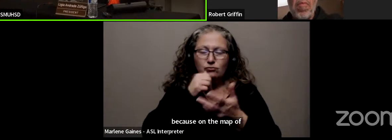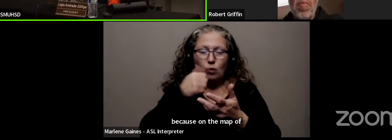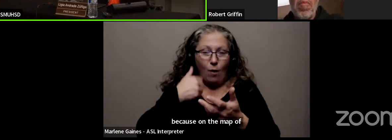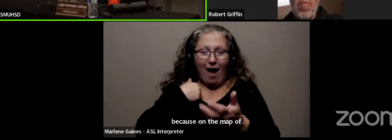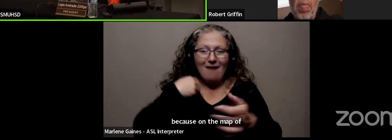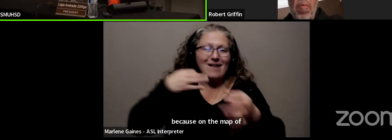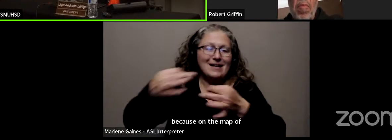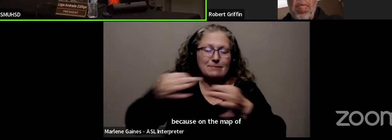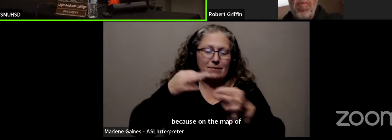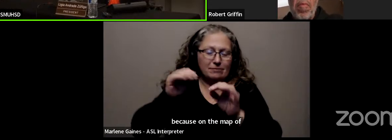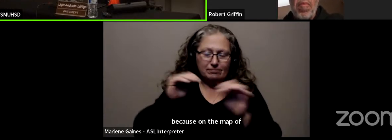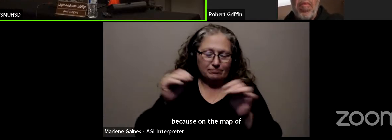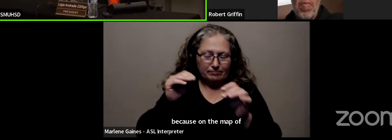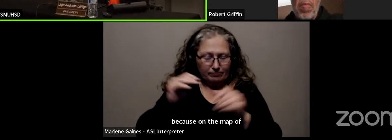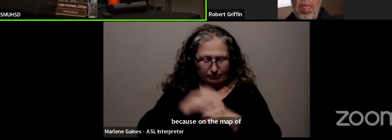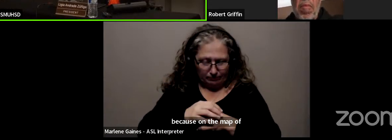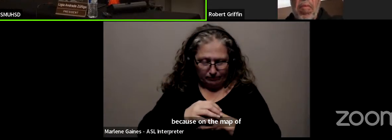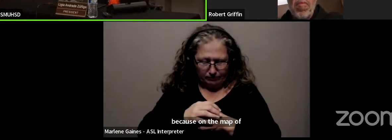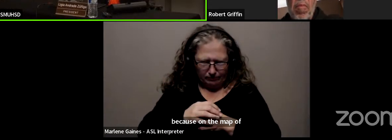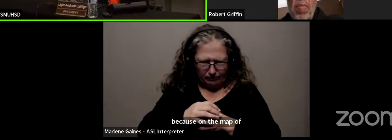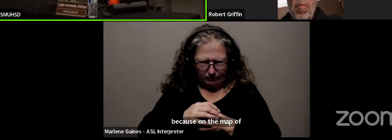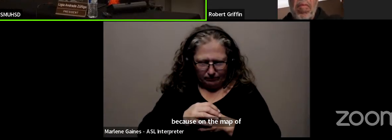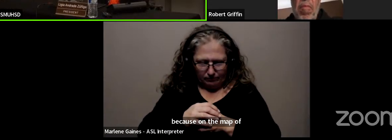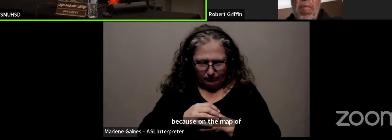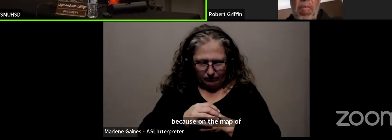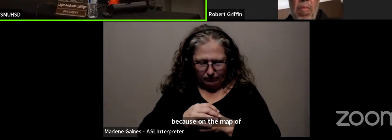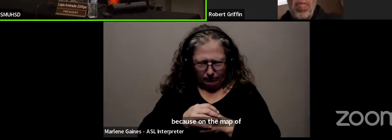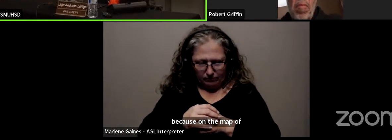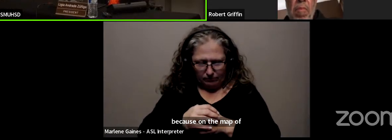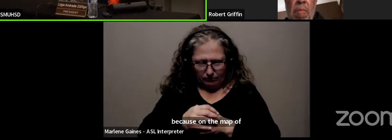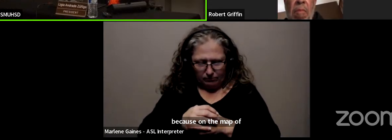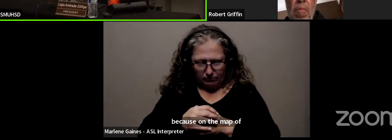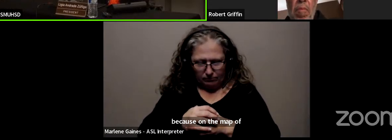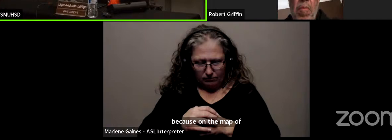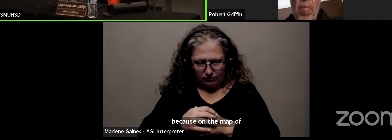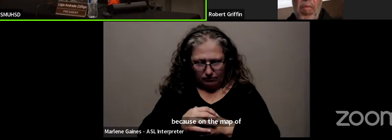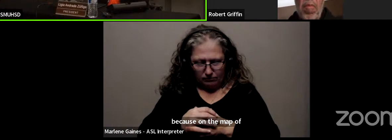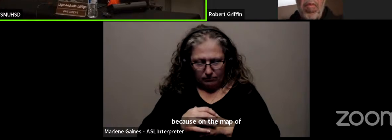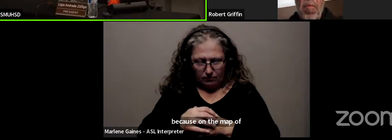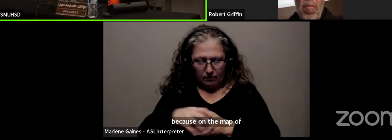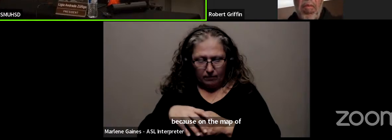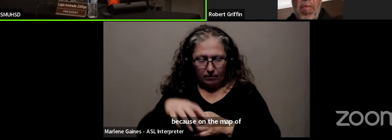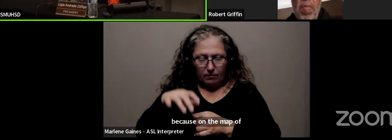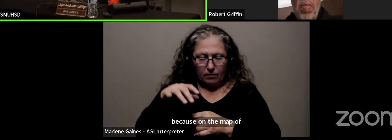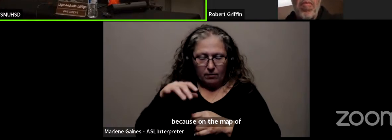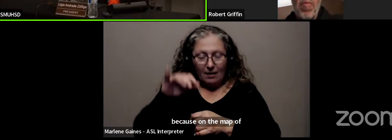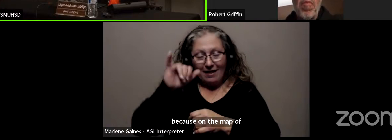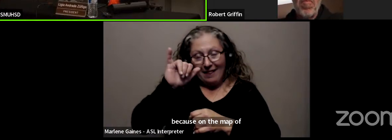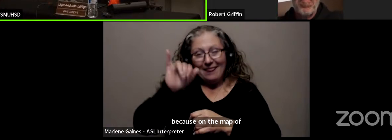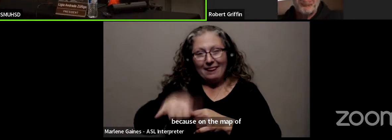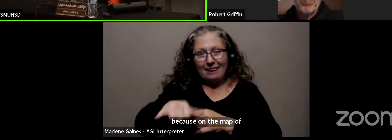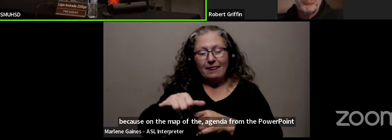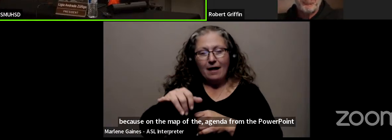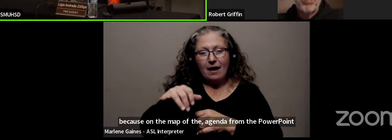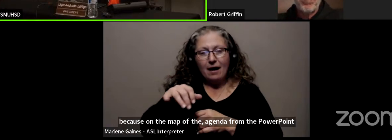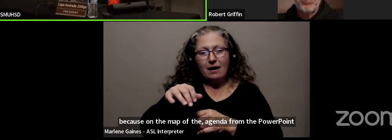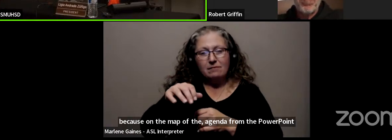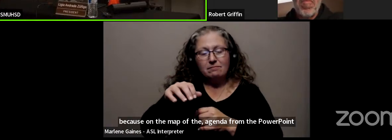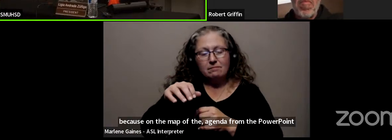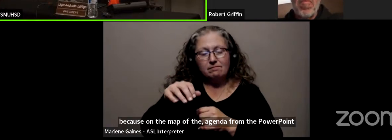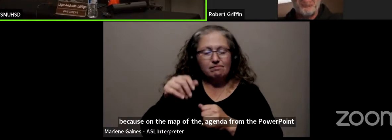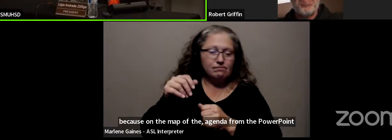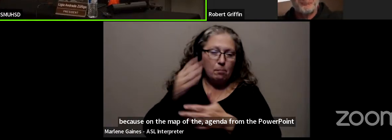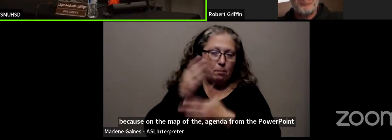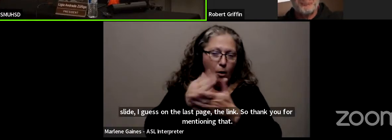explanation, and so that part of the survey really helped. But there's also other questions that